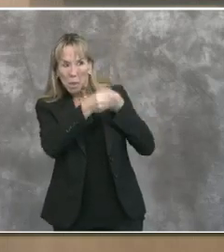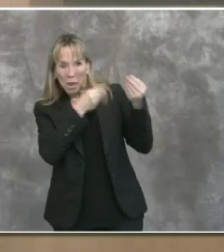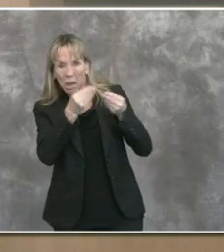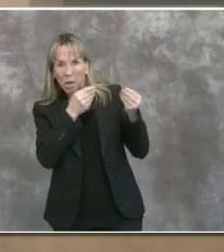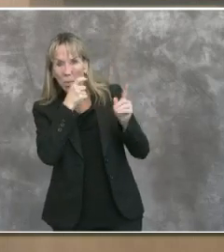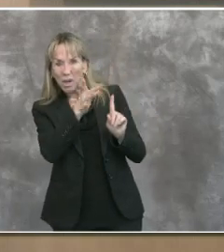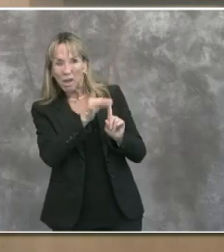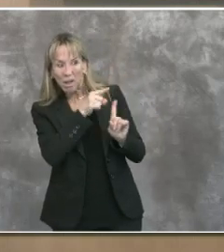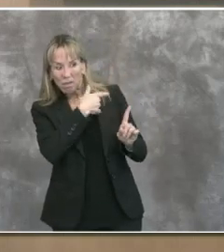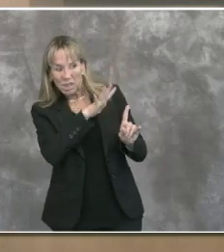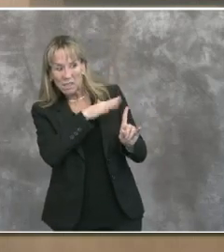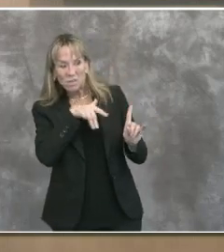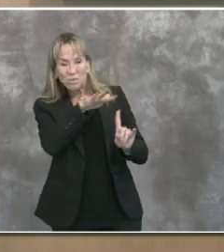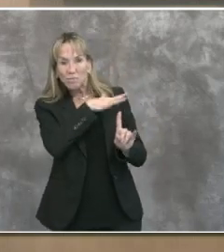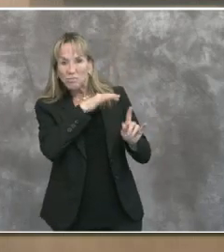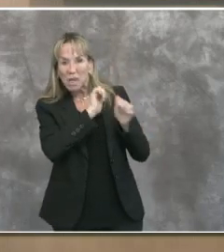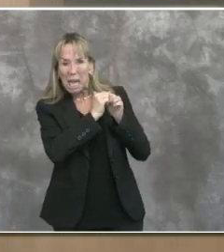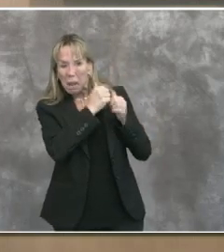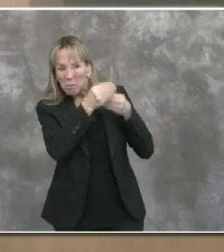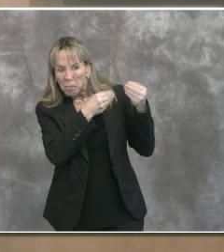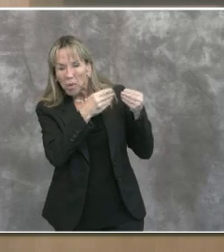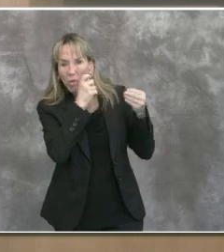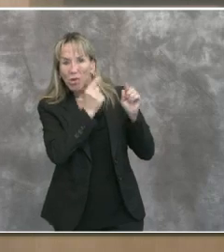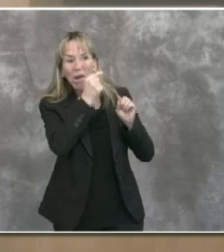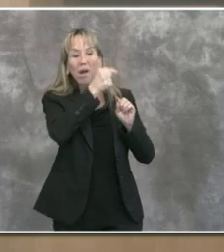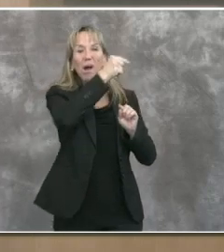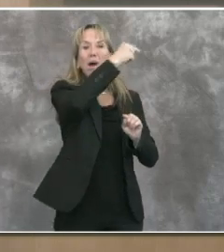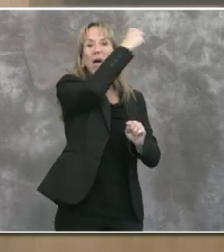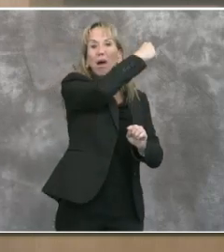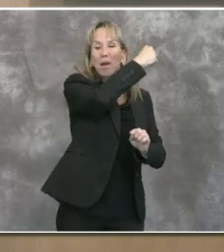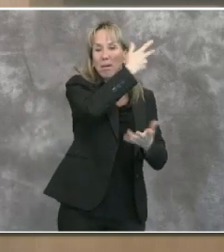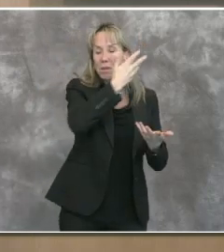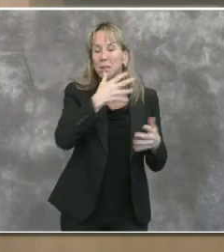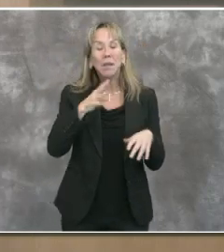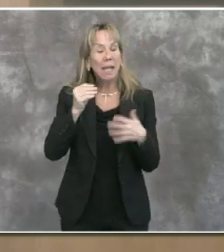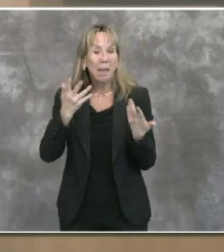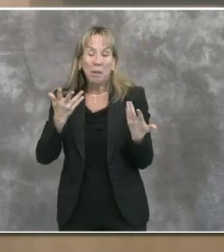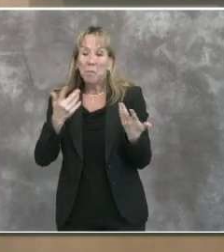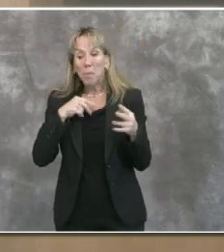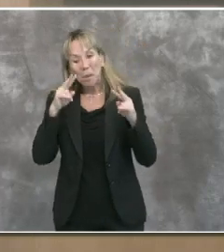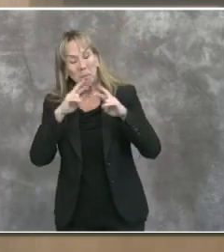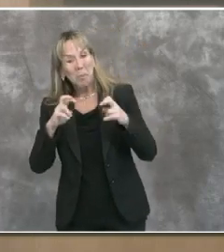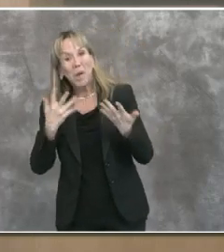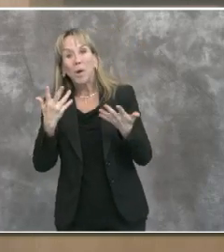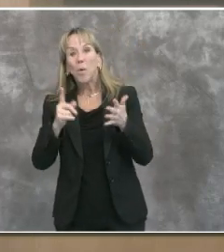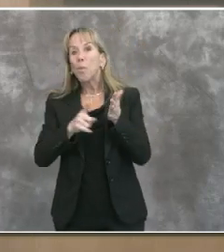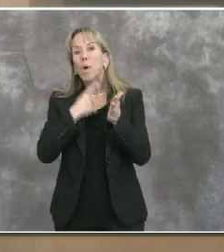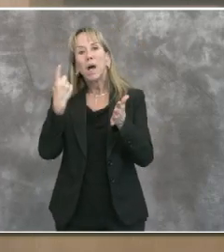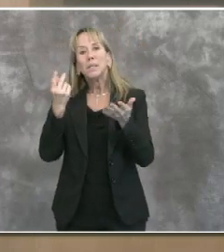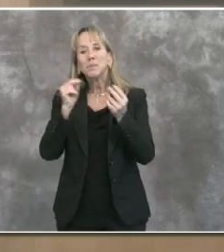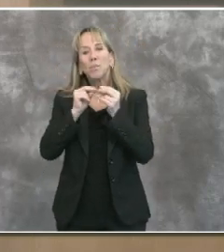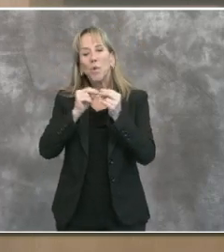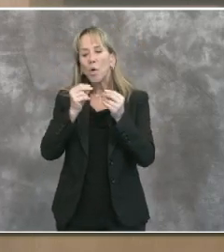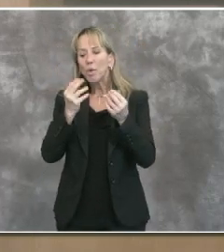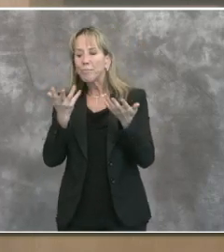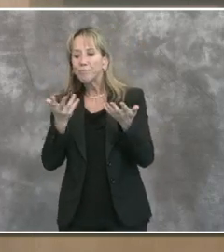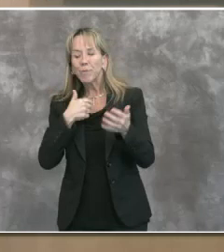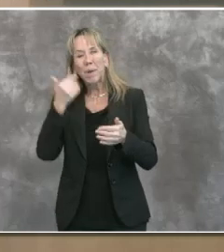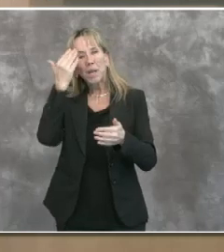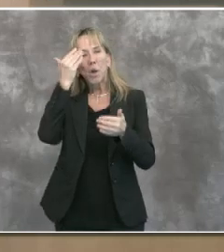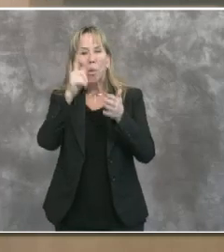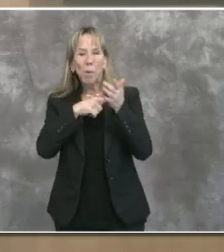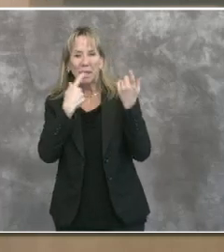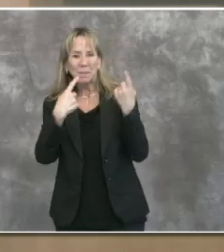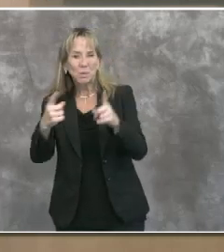is very good, because again, when we get to the point where we are moving more freely and in a